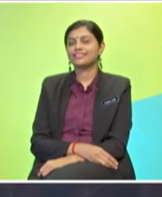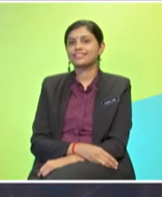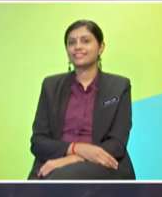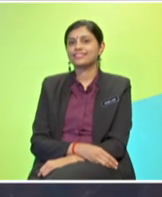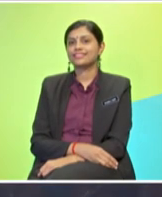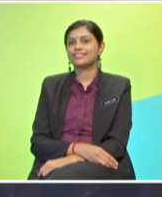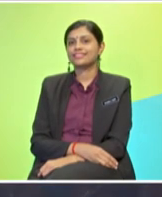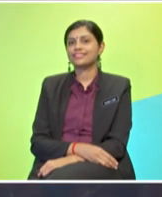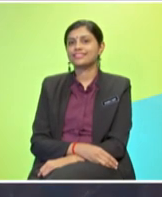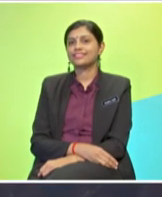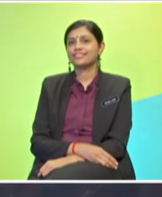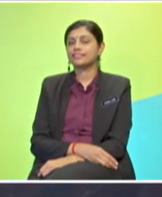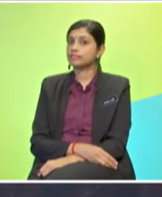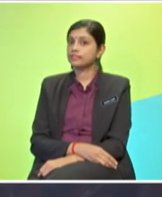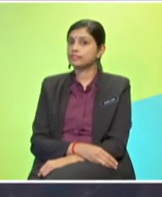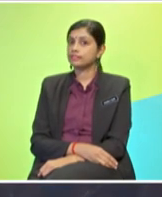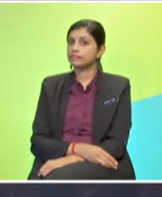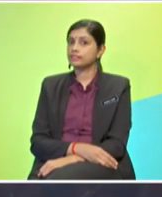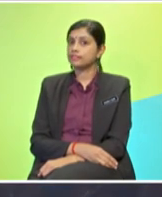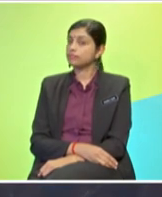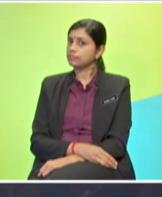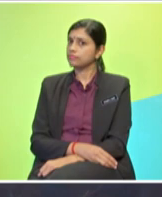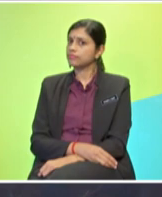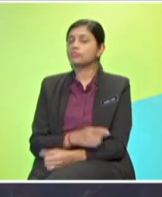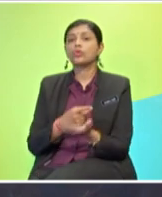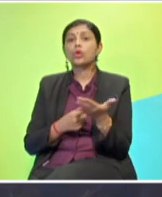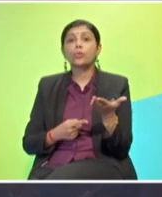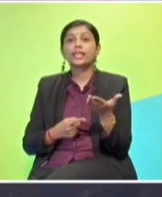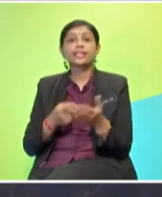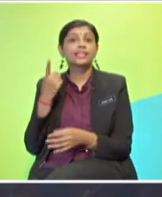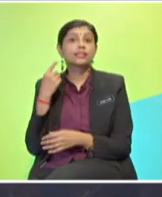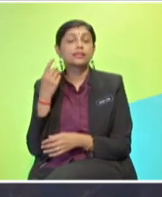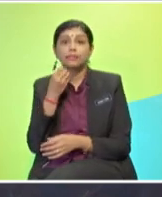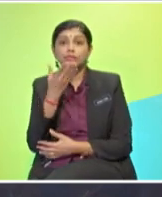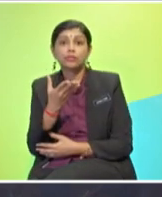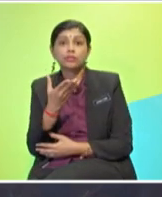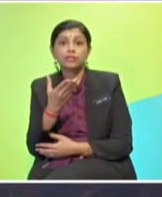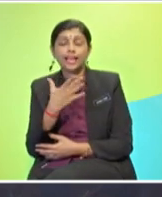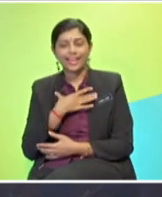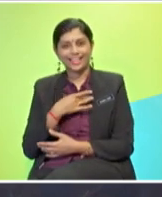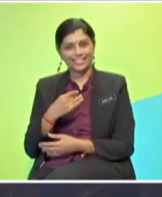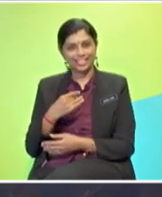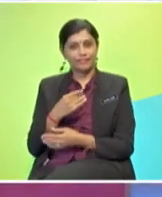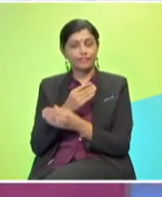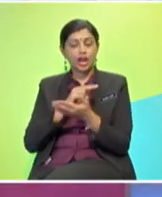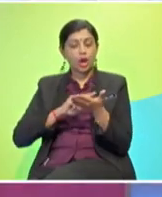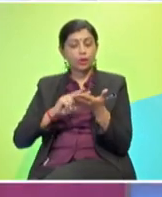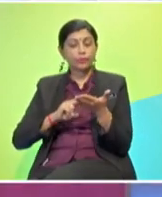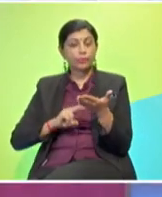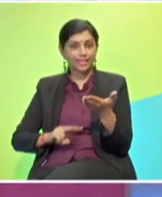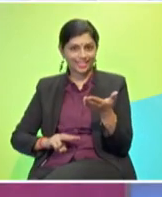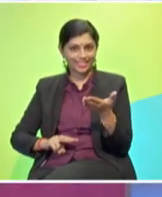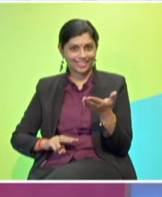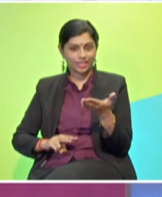Okay, that is Rahimi Fayyad. Yeah. He said that he loves reading. Okay, so reading is a good